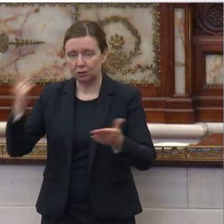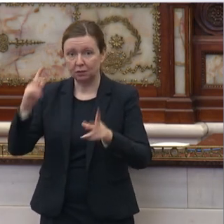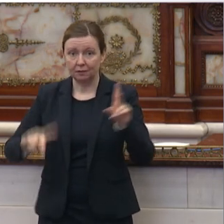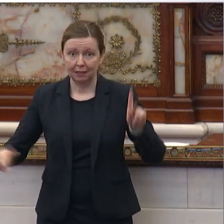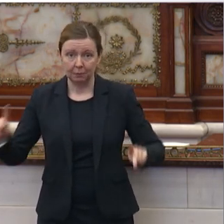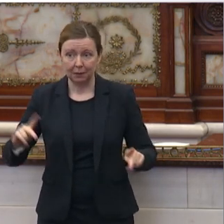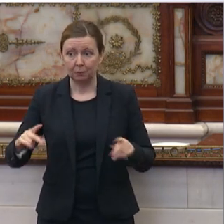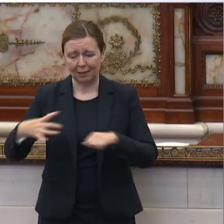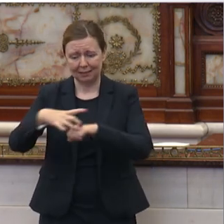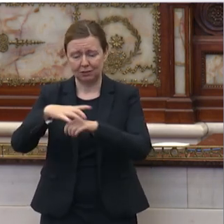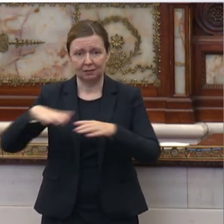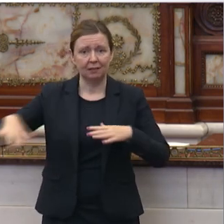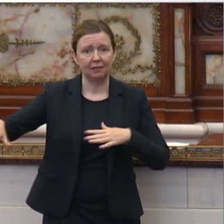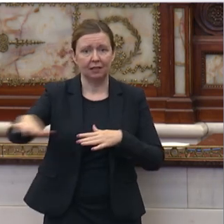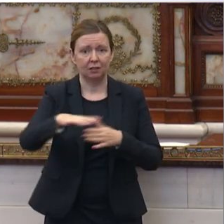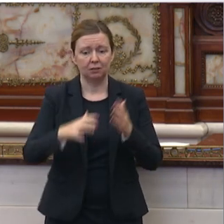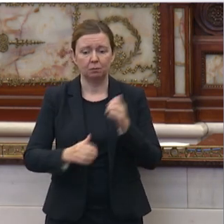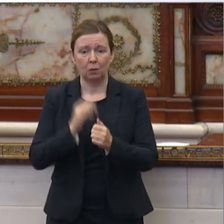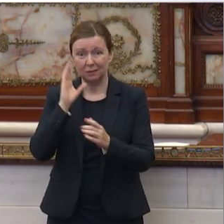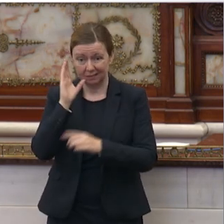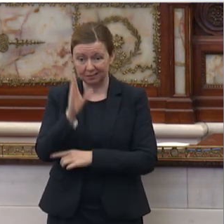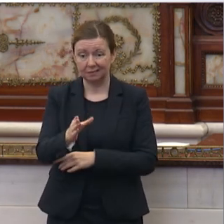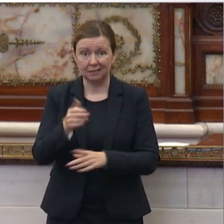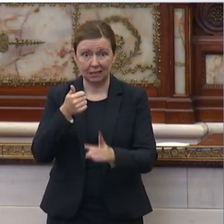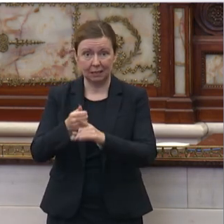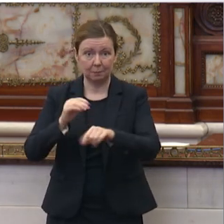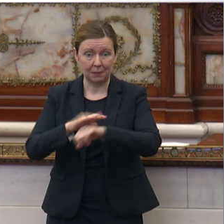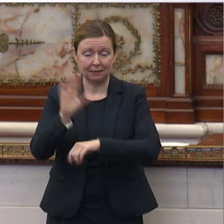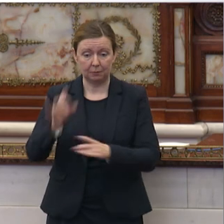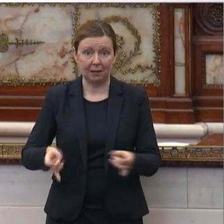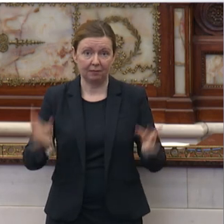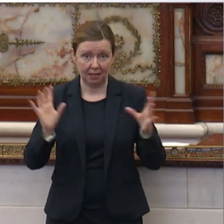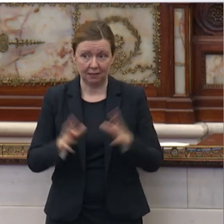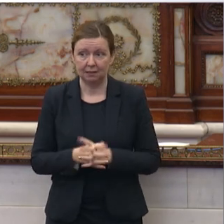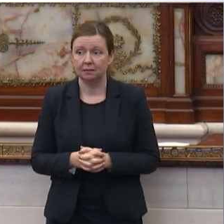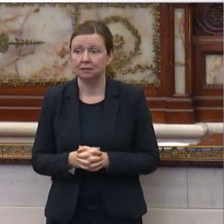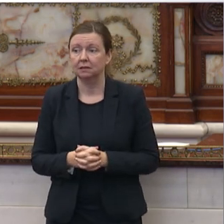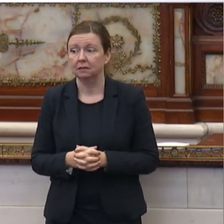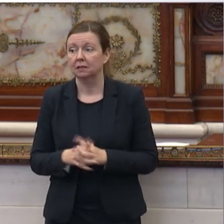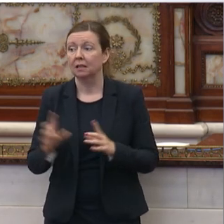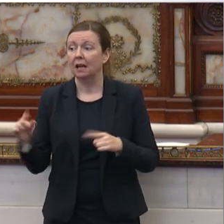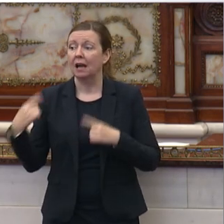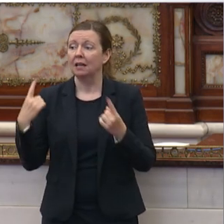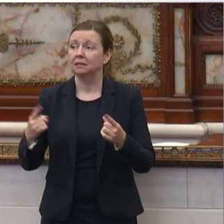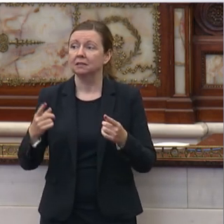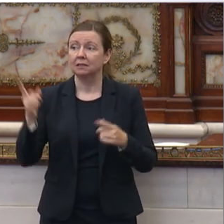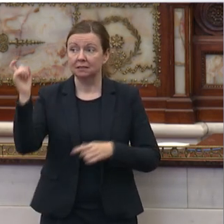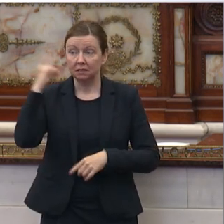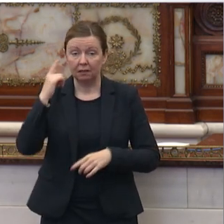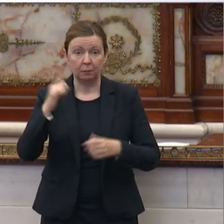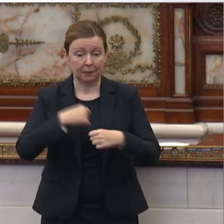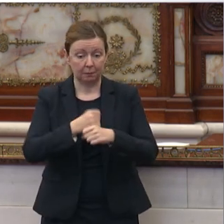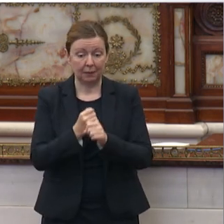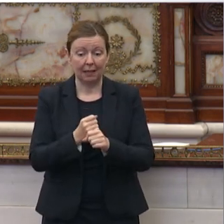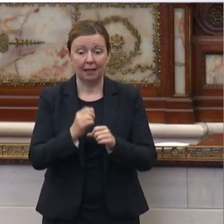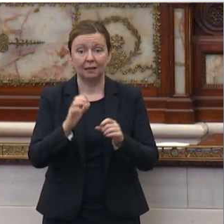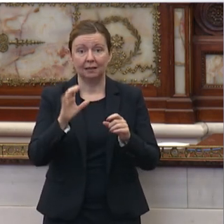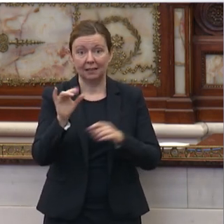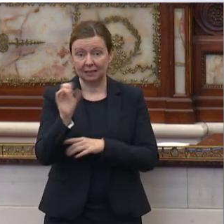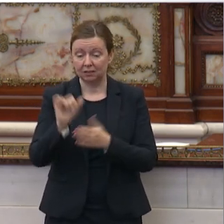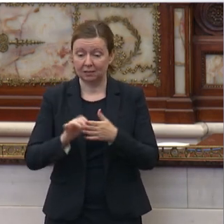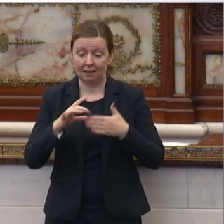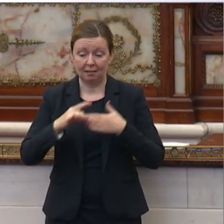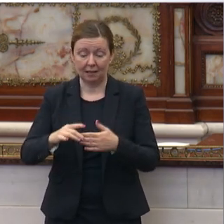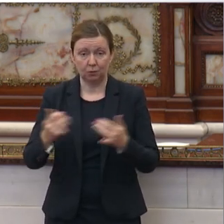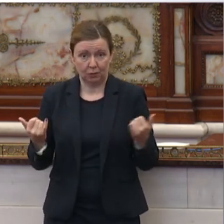and geographic areas most directly impacted by violence. And since government created the conditions that led to our current